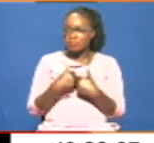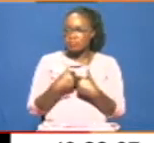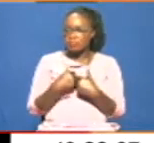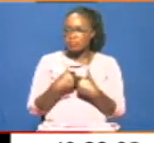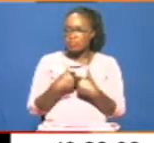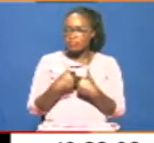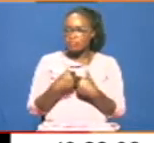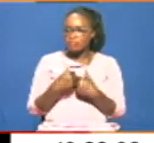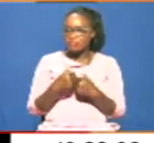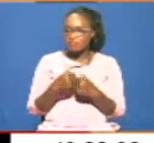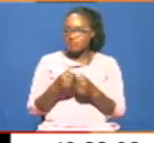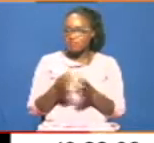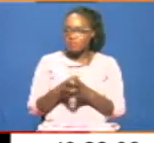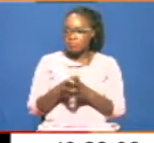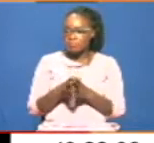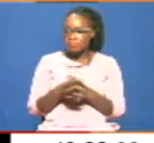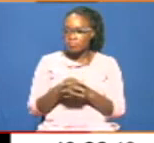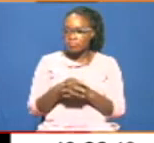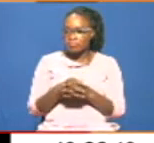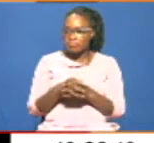for example, there is